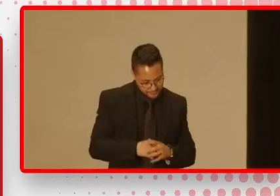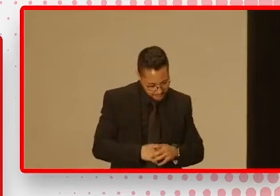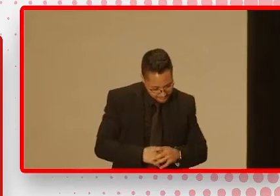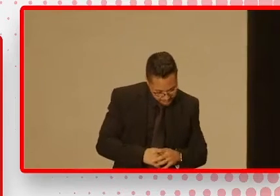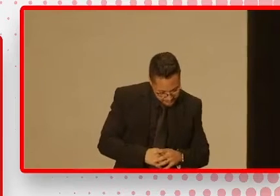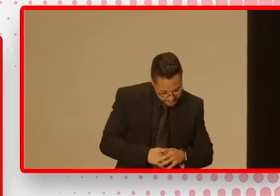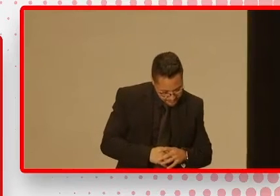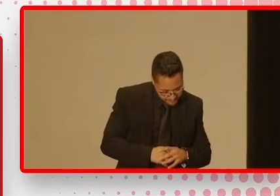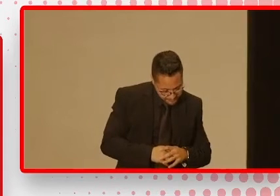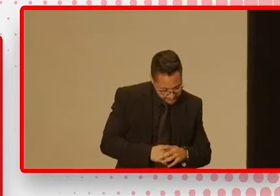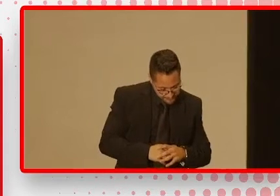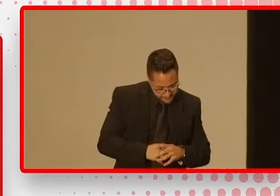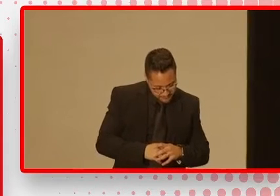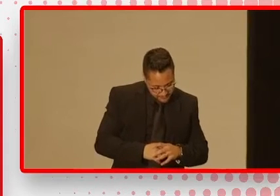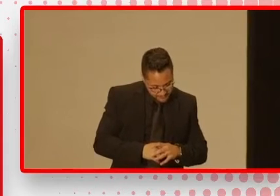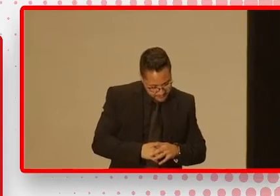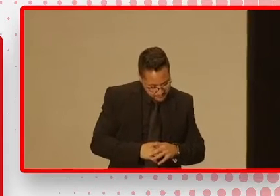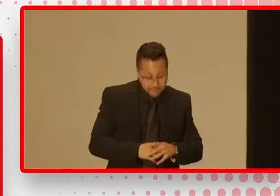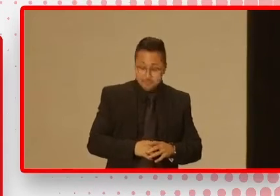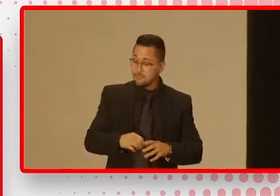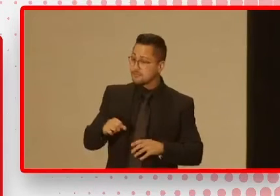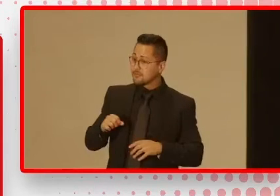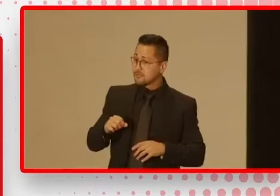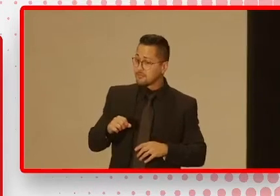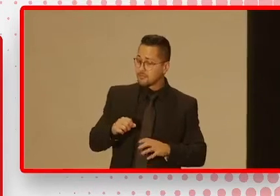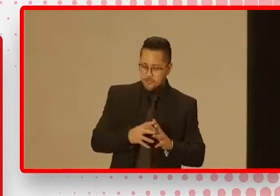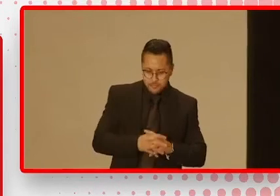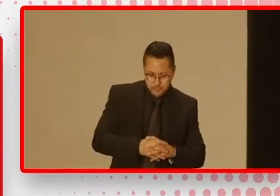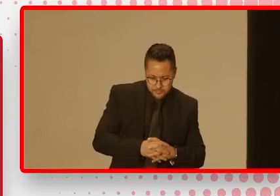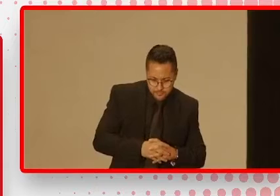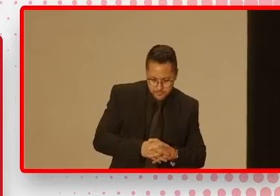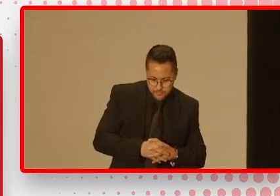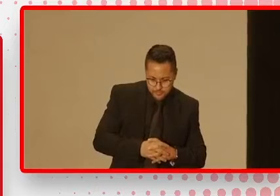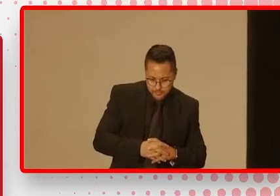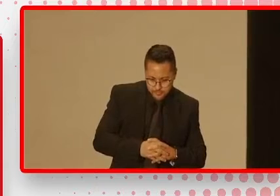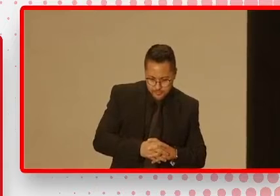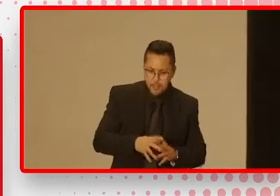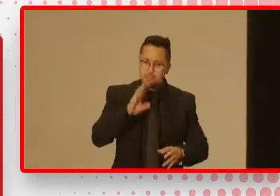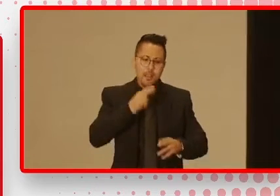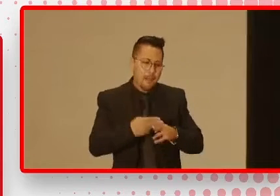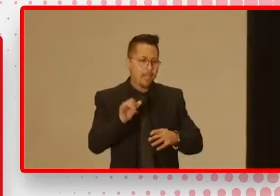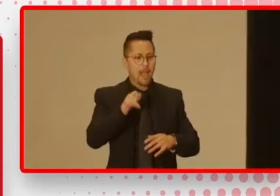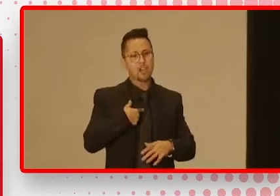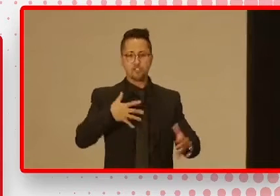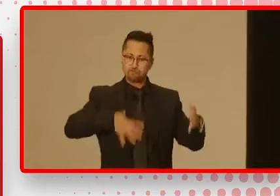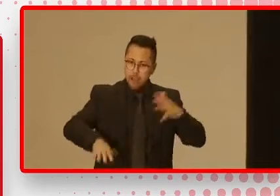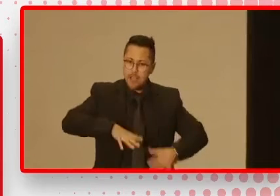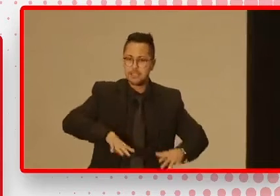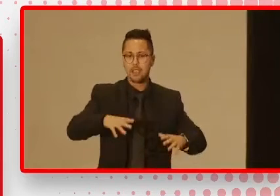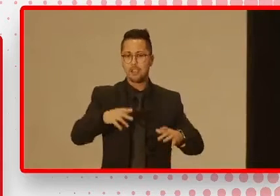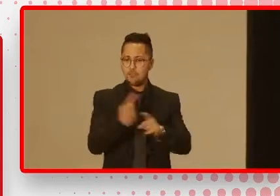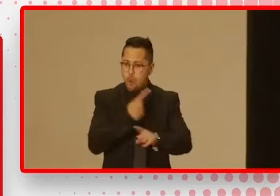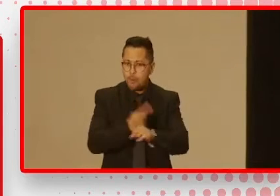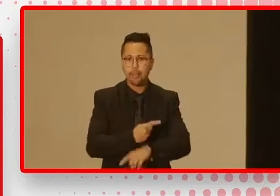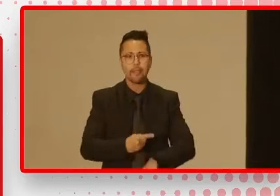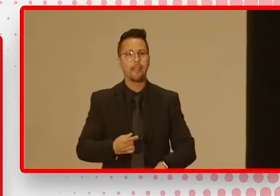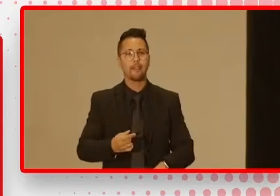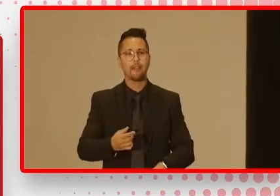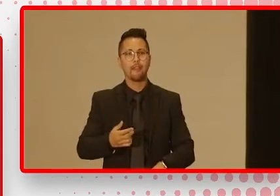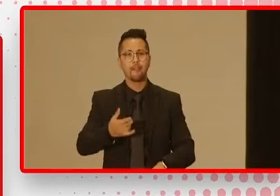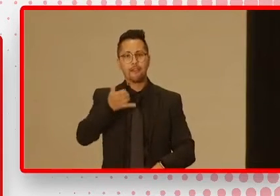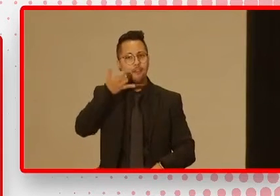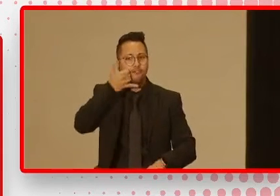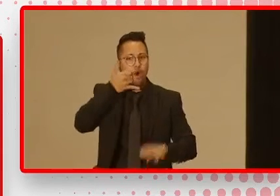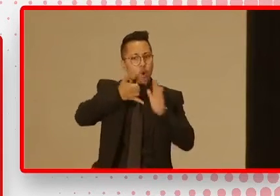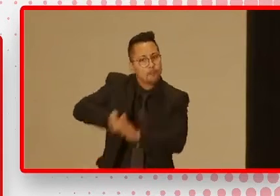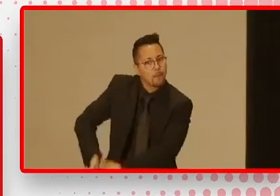the job. So Yeah. being And on time, dressing properly, Yep. staying off your phone. And we have, you know, the